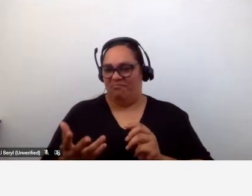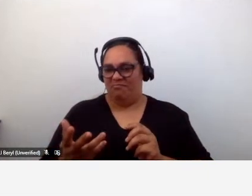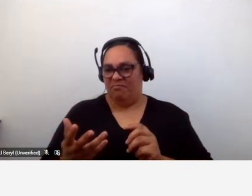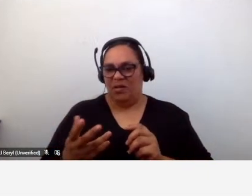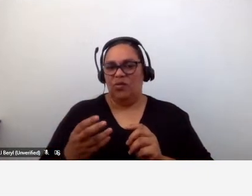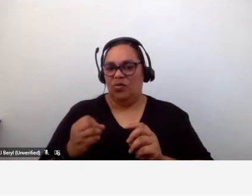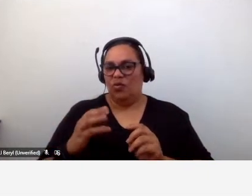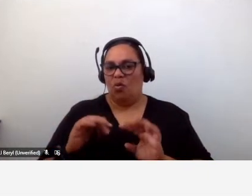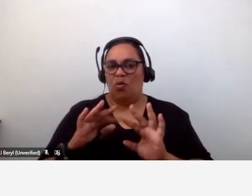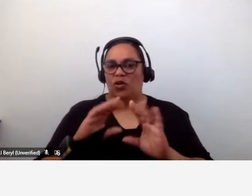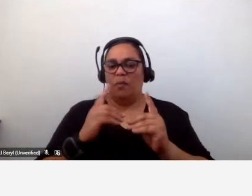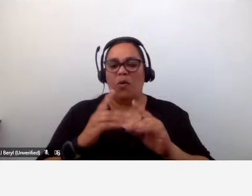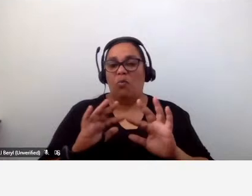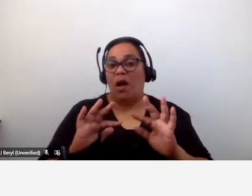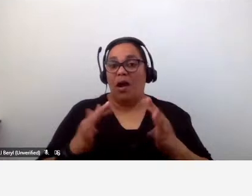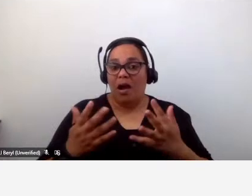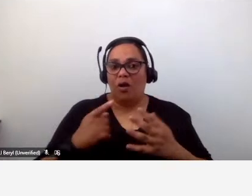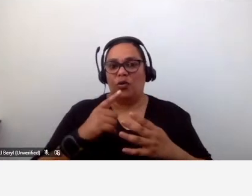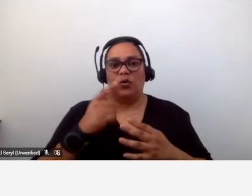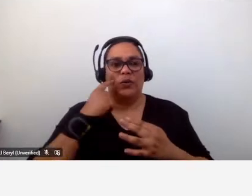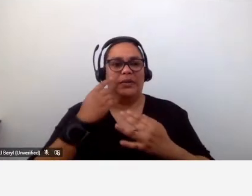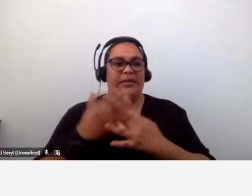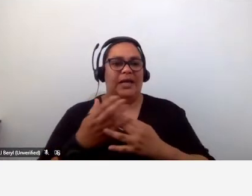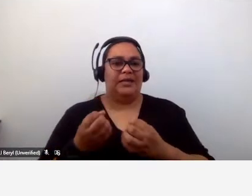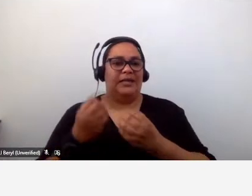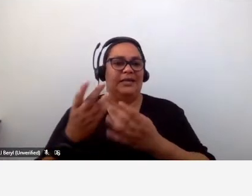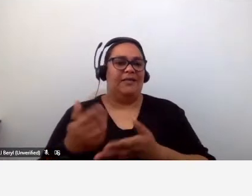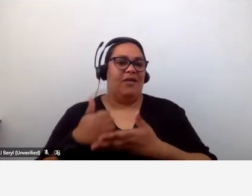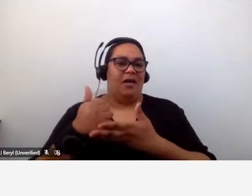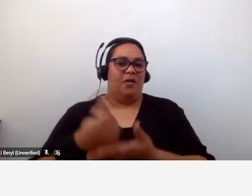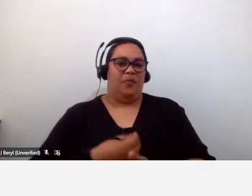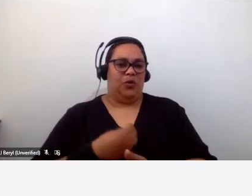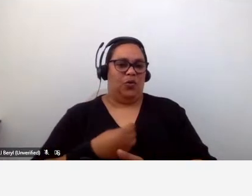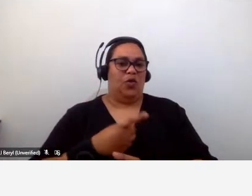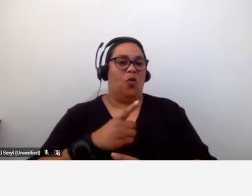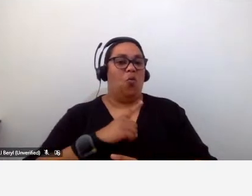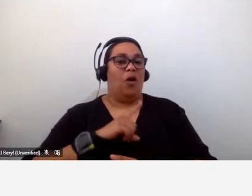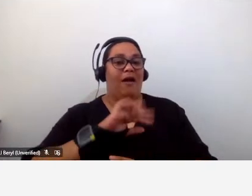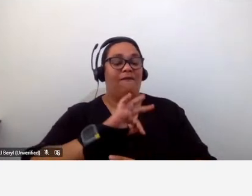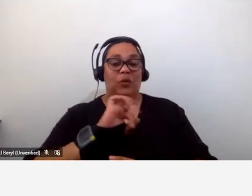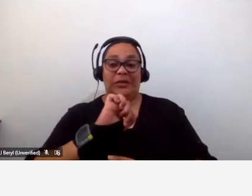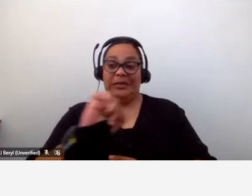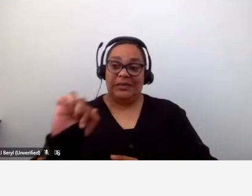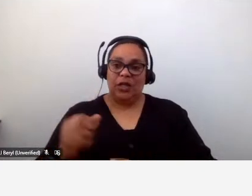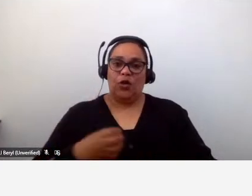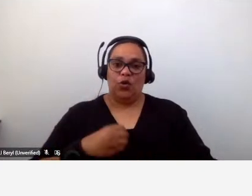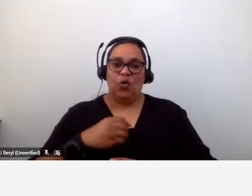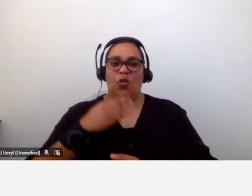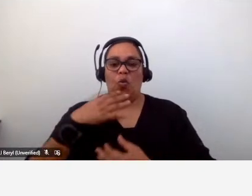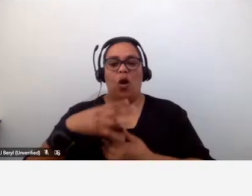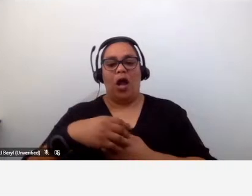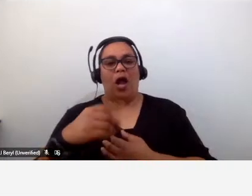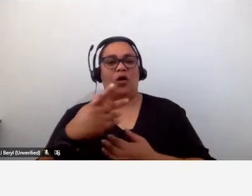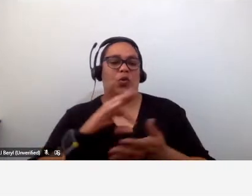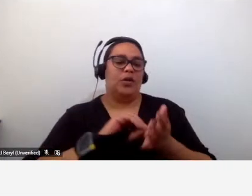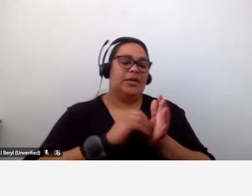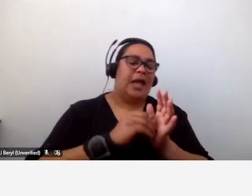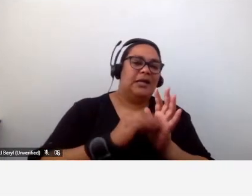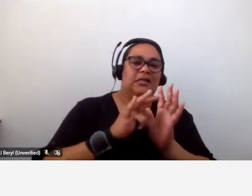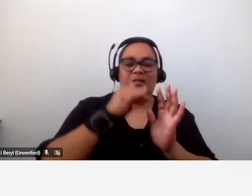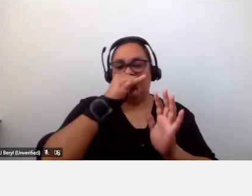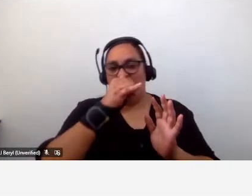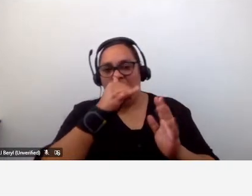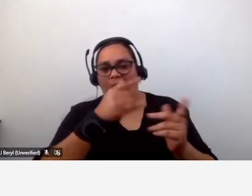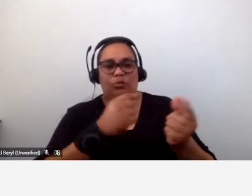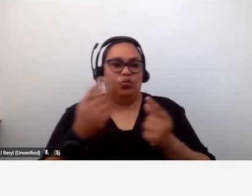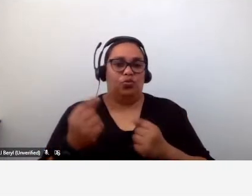How does the department accommodate that youth? Because it's normally that youth that goes out and be the gangsters and do the crime.